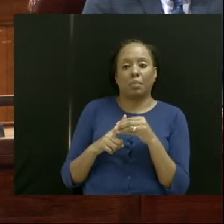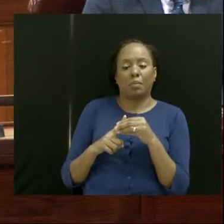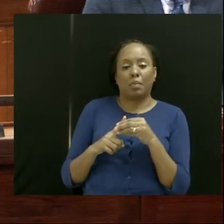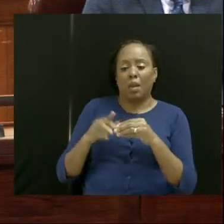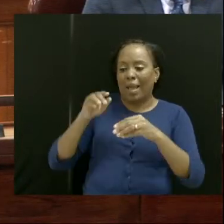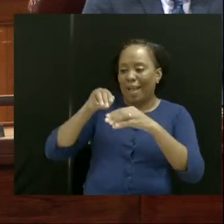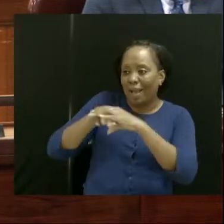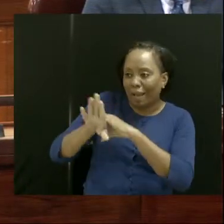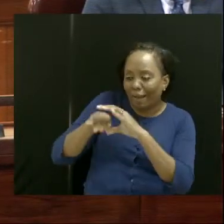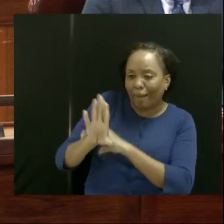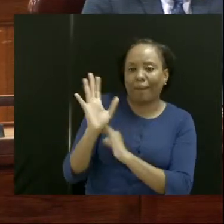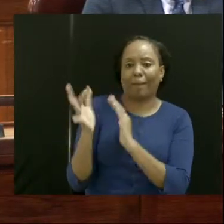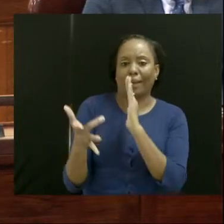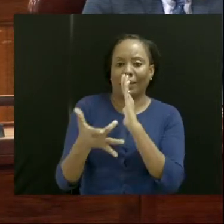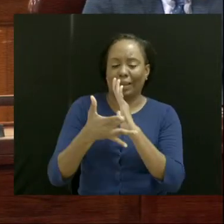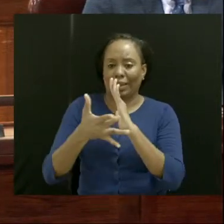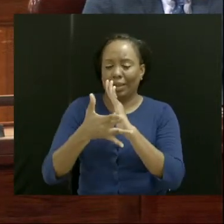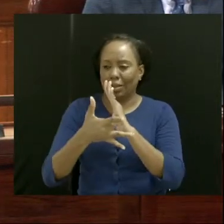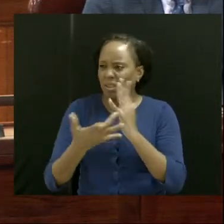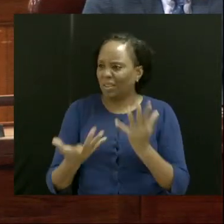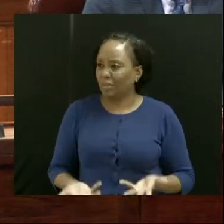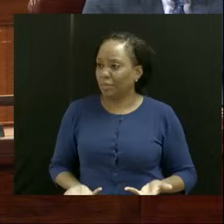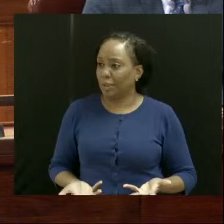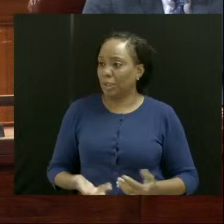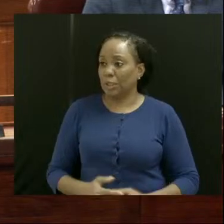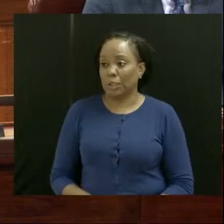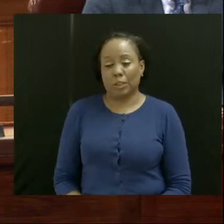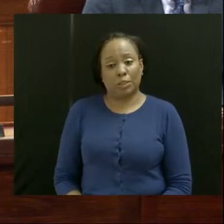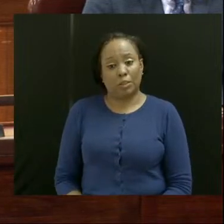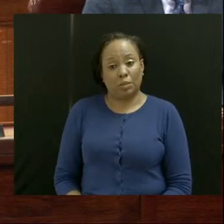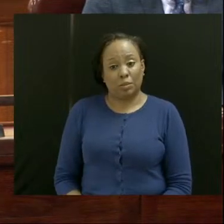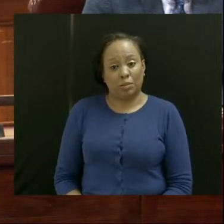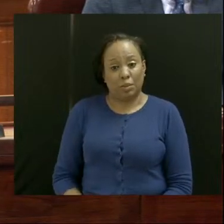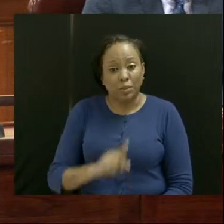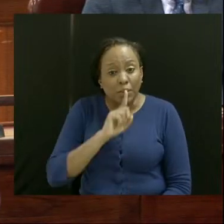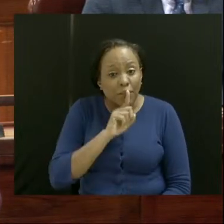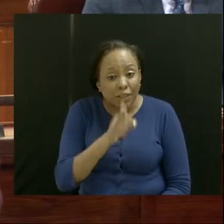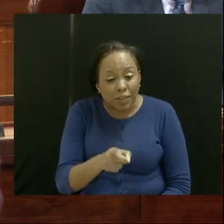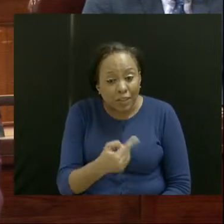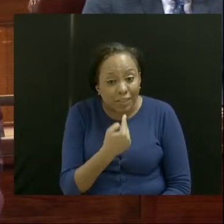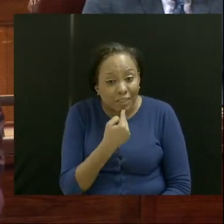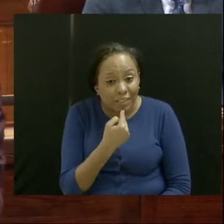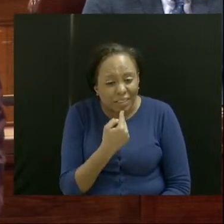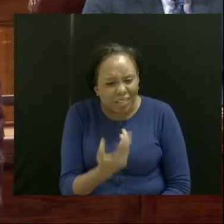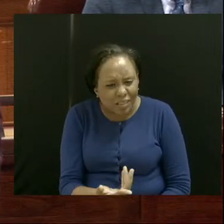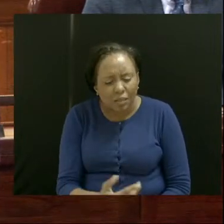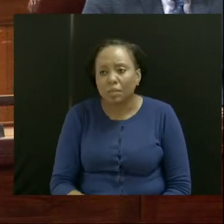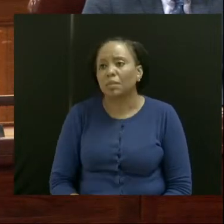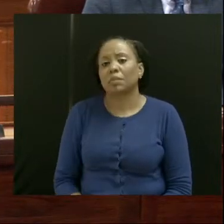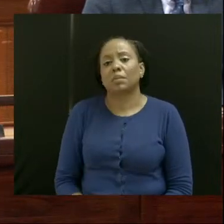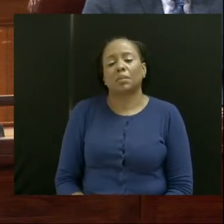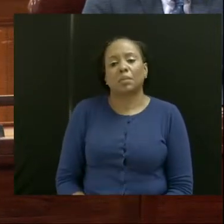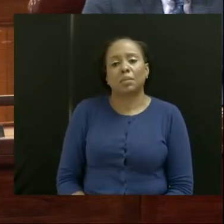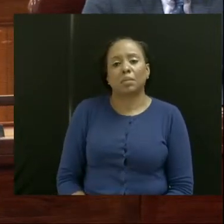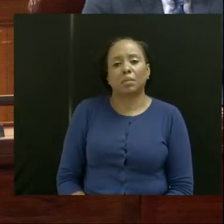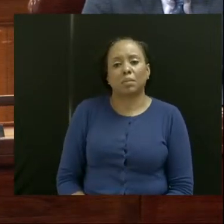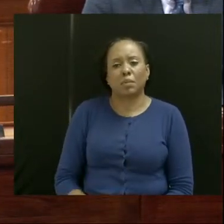access to technology? How serious are we? How prudent are